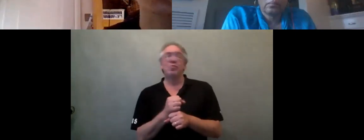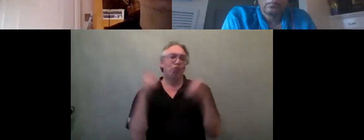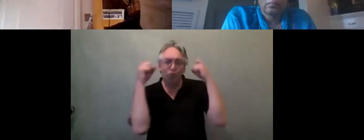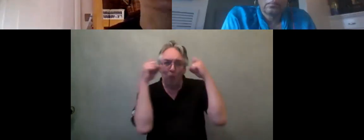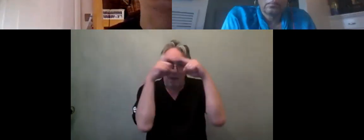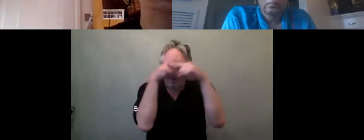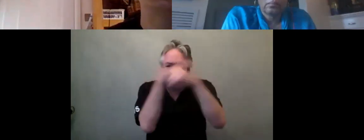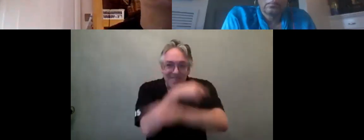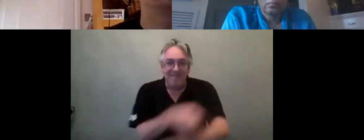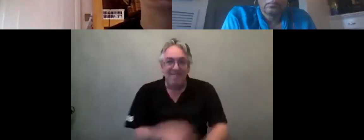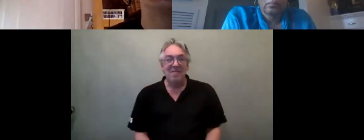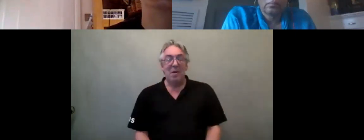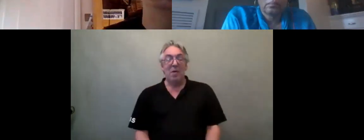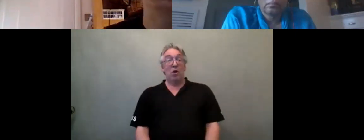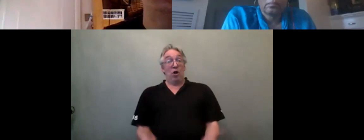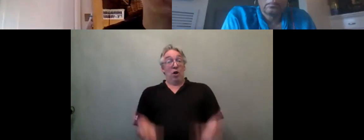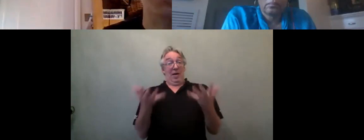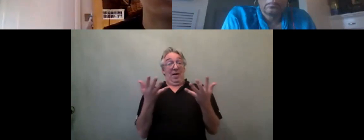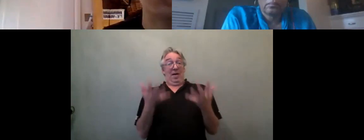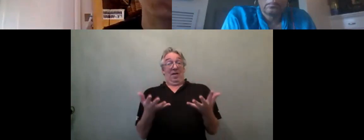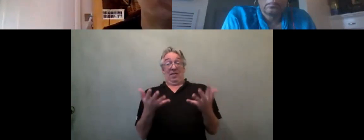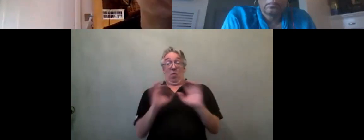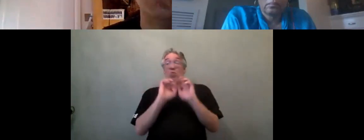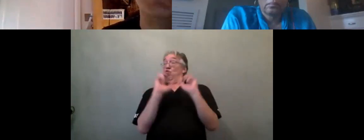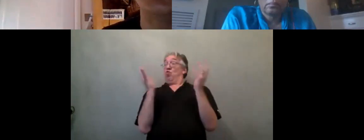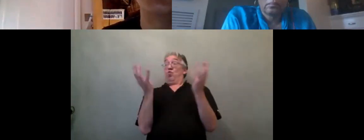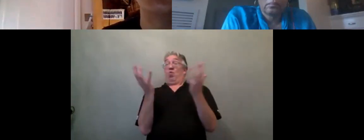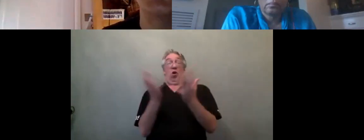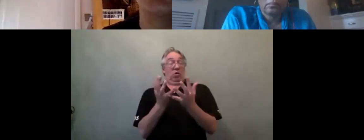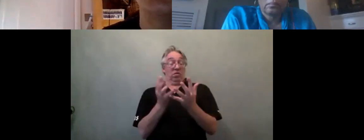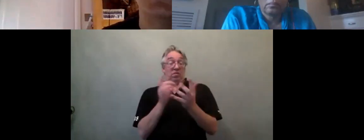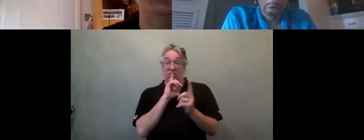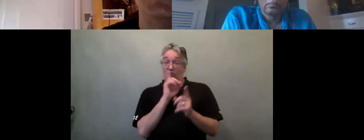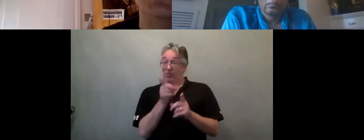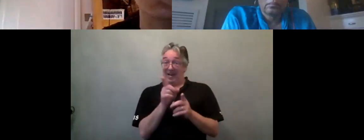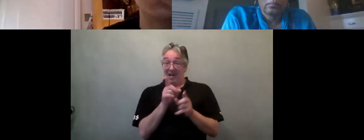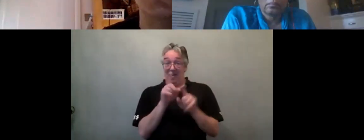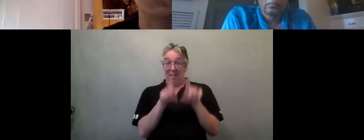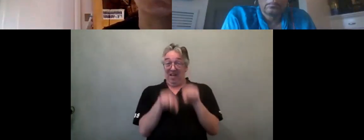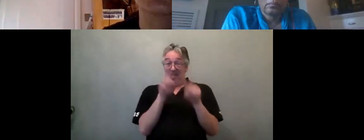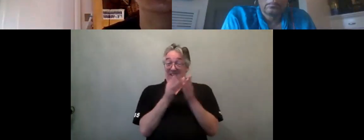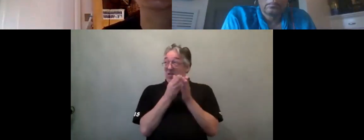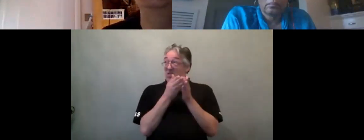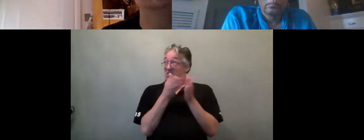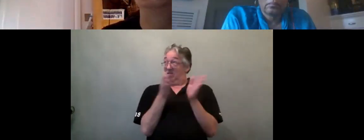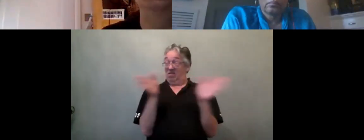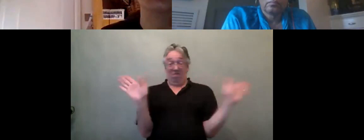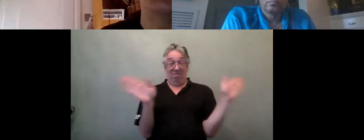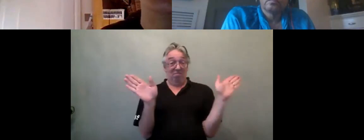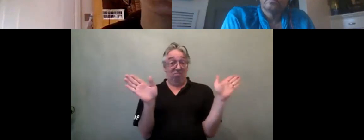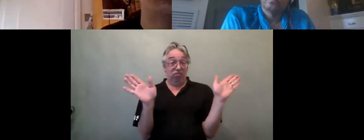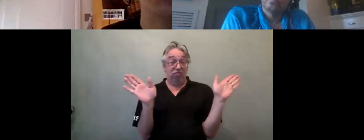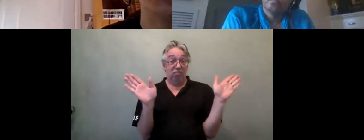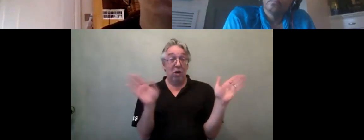really quite diverse universe. If you were to ask most specialist assessors, educators, and so on, you know,